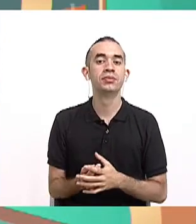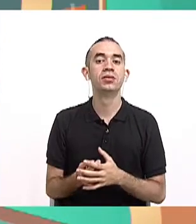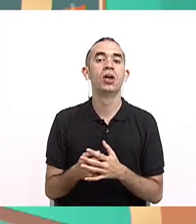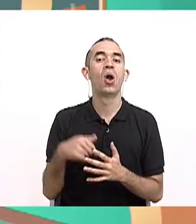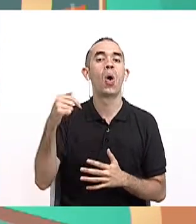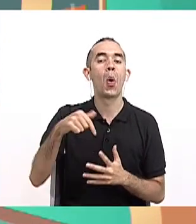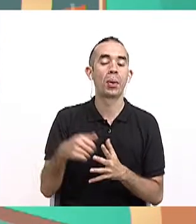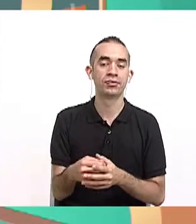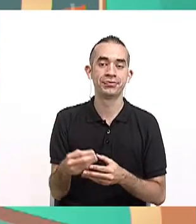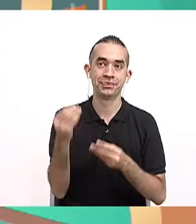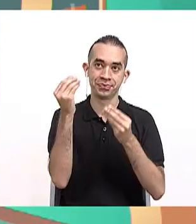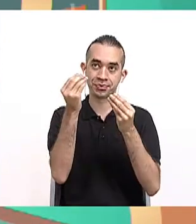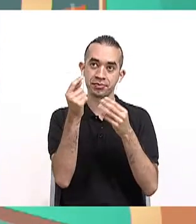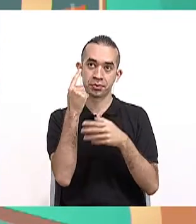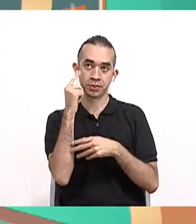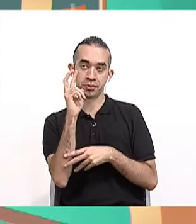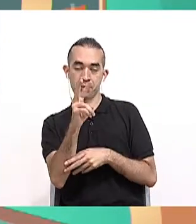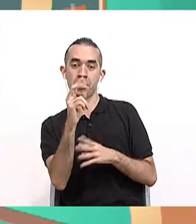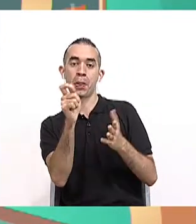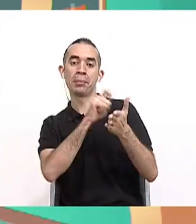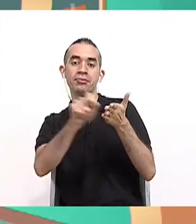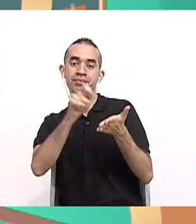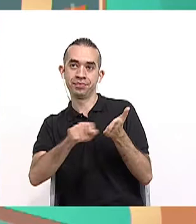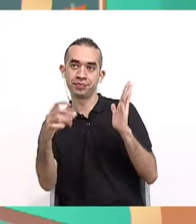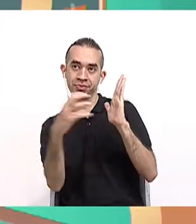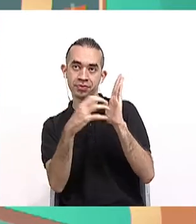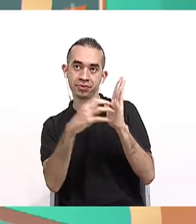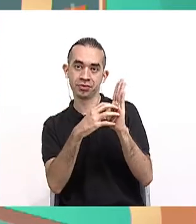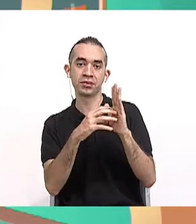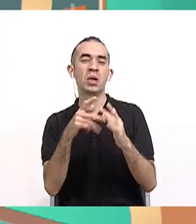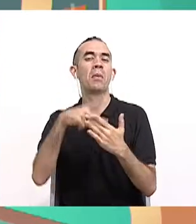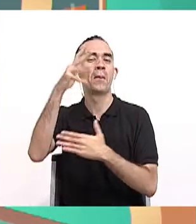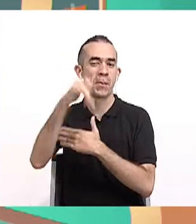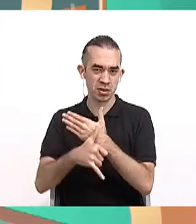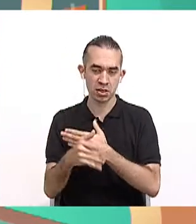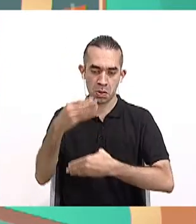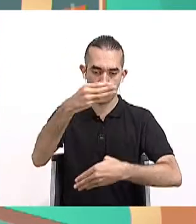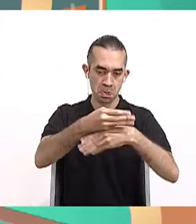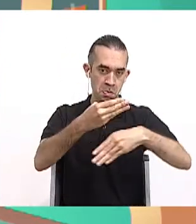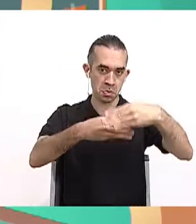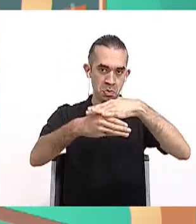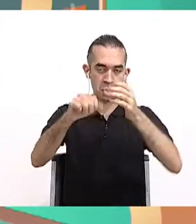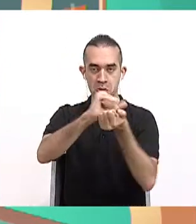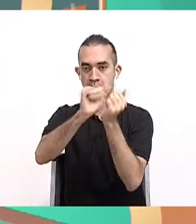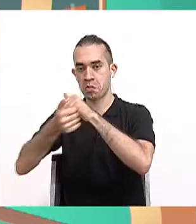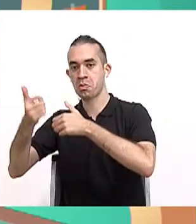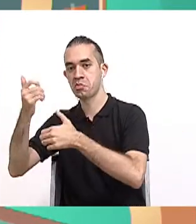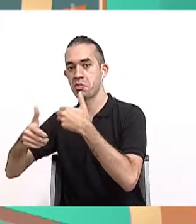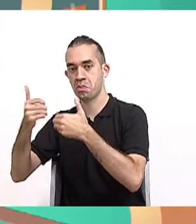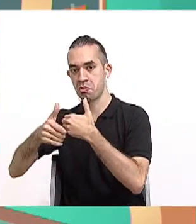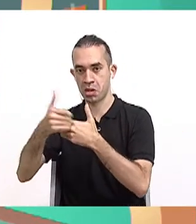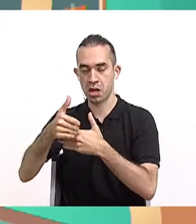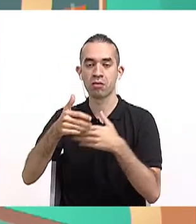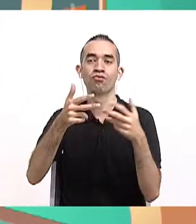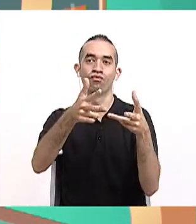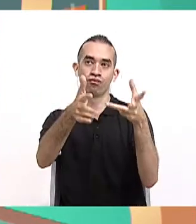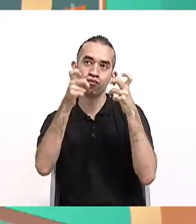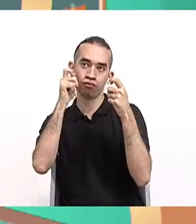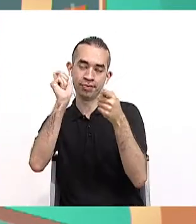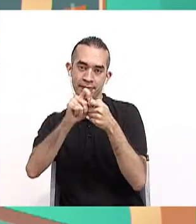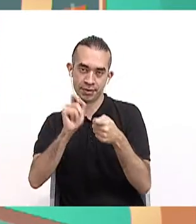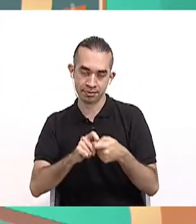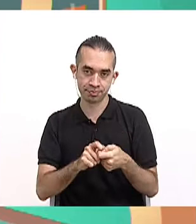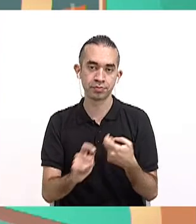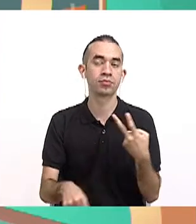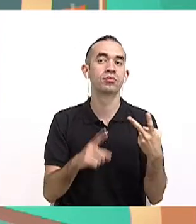extract specific information from a written text about the project Bricks to Bread. And we're going to